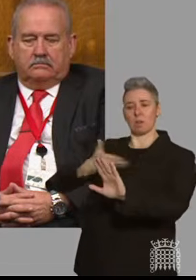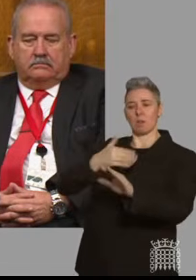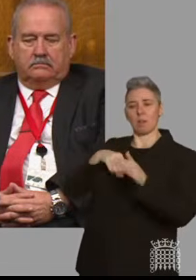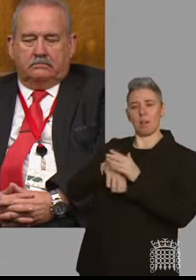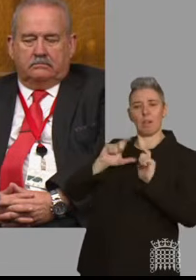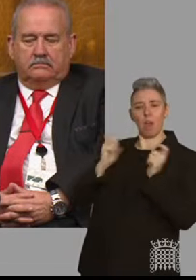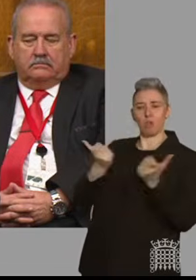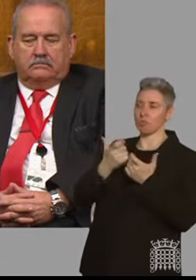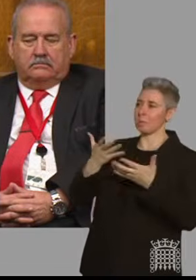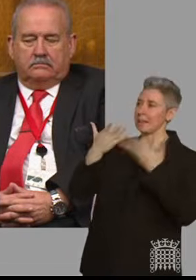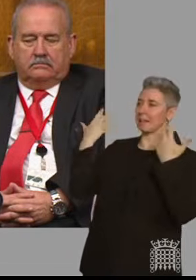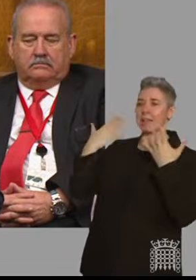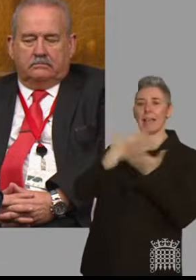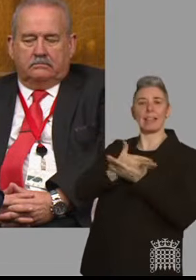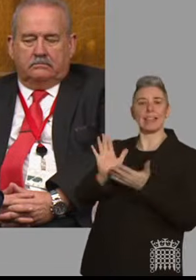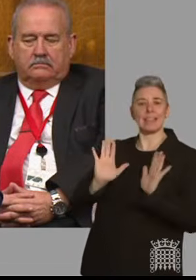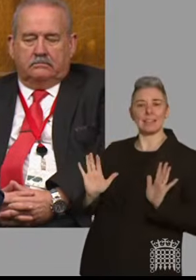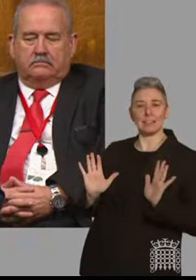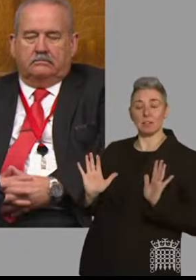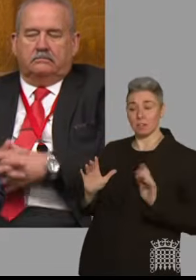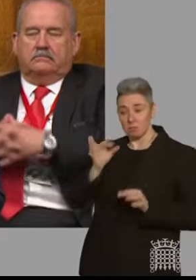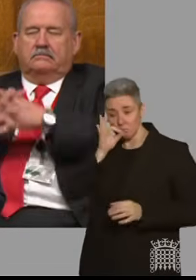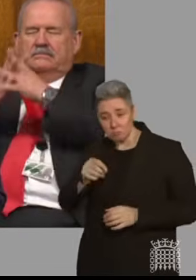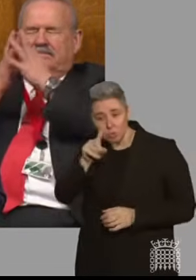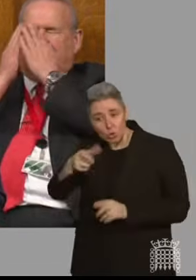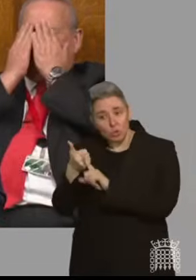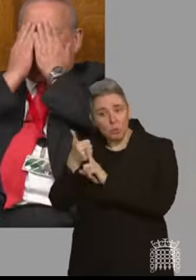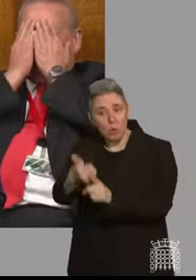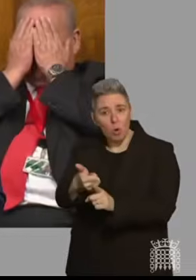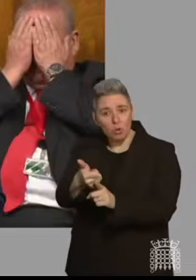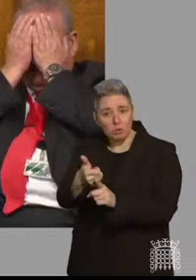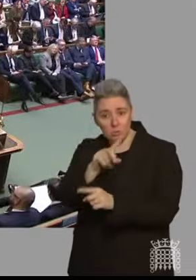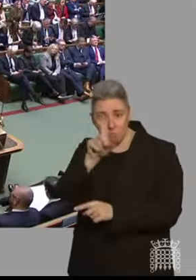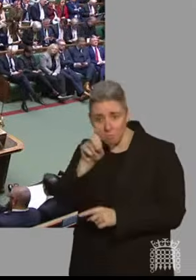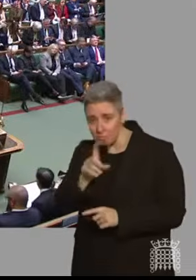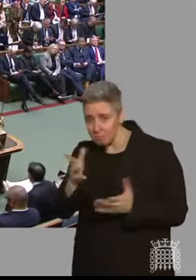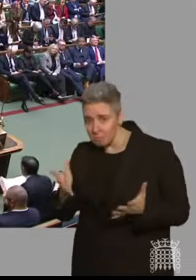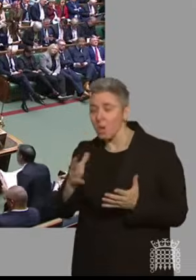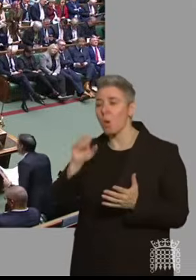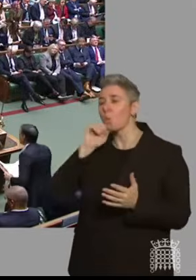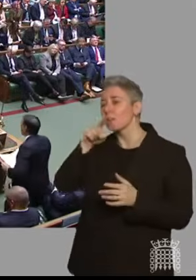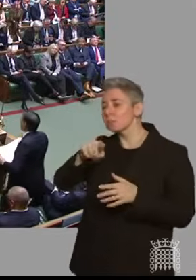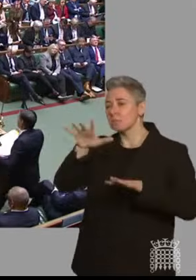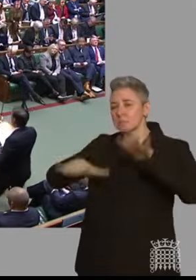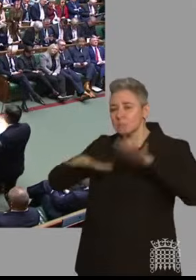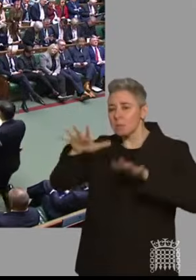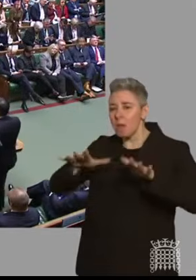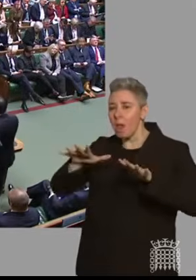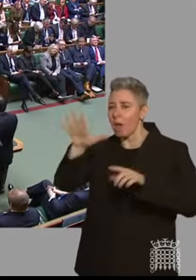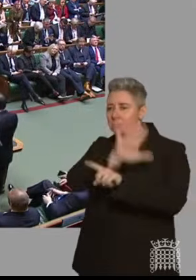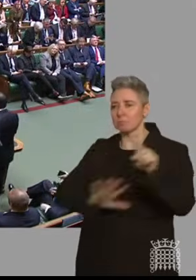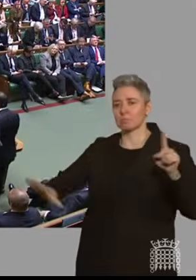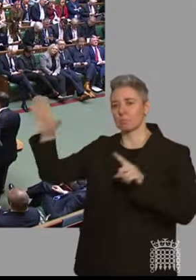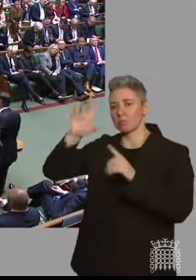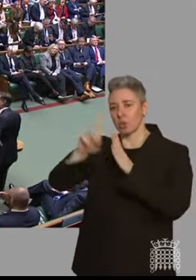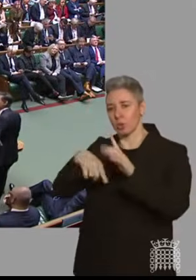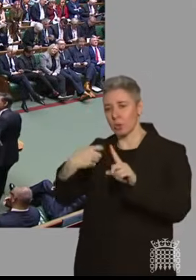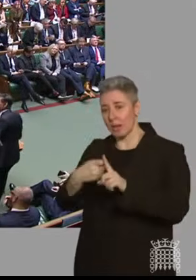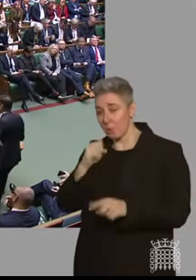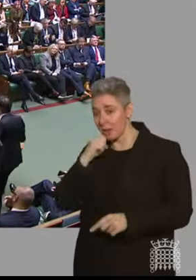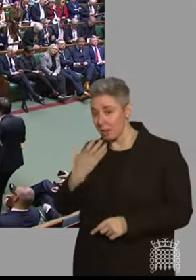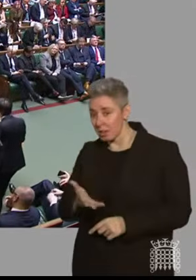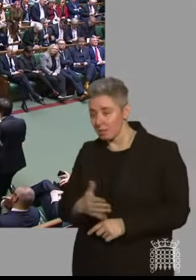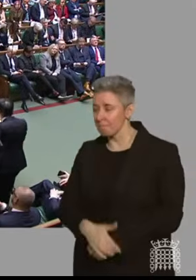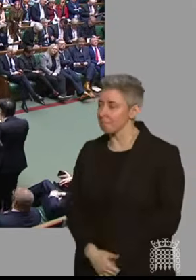and will he implement similar measures across our country? Prime Minister. Mr. Speaker, I'm pleased that